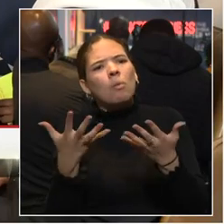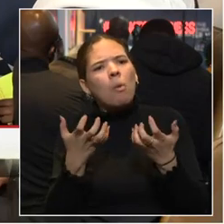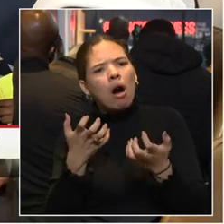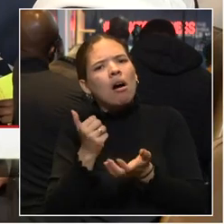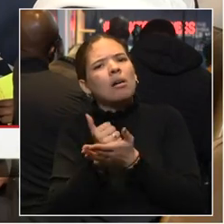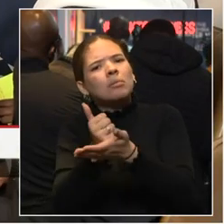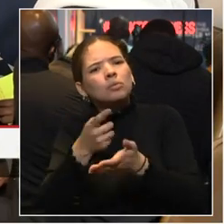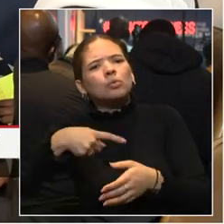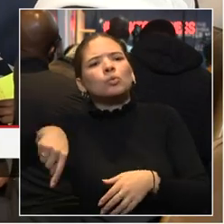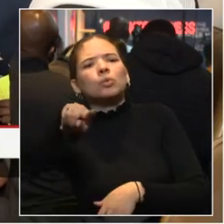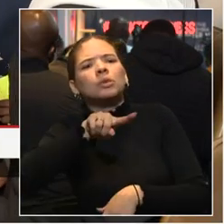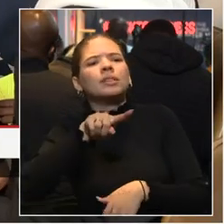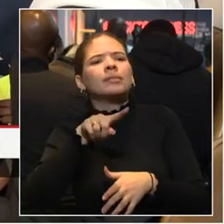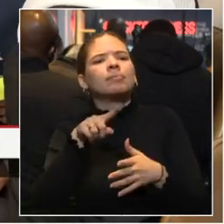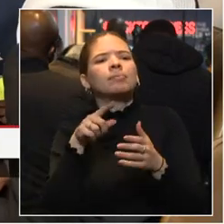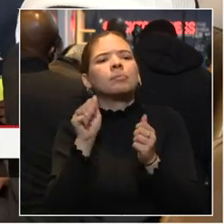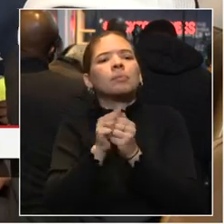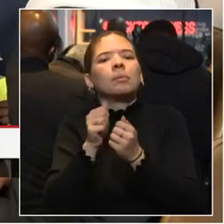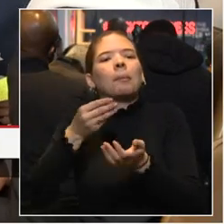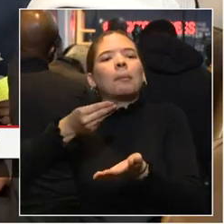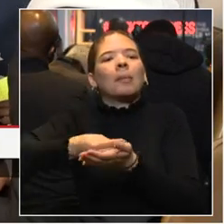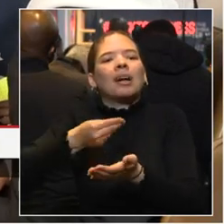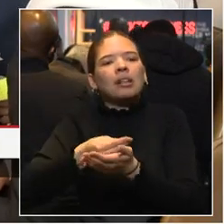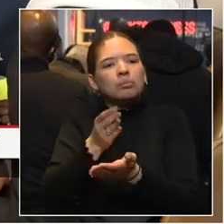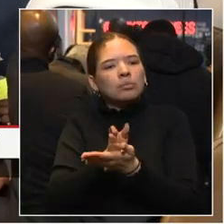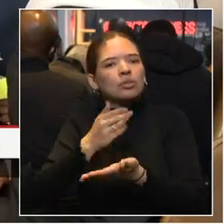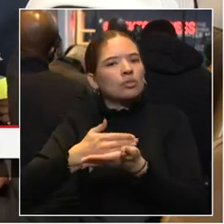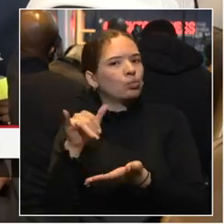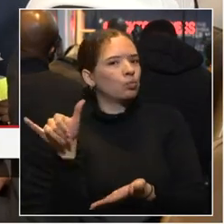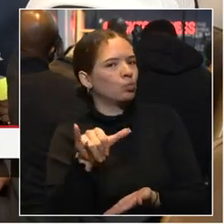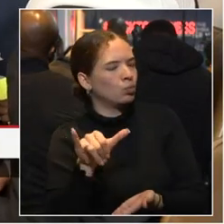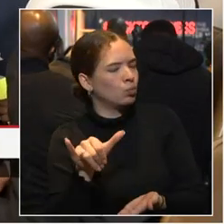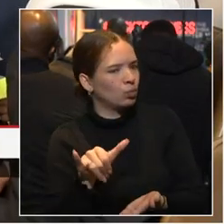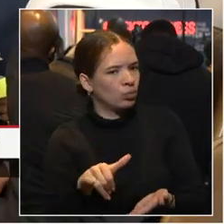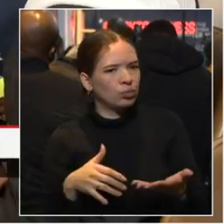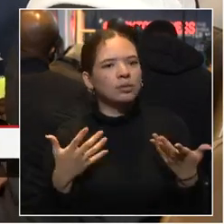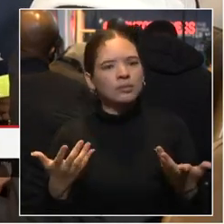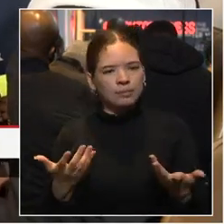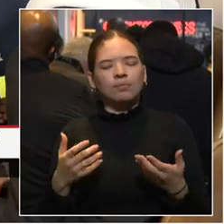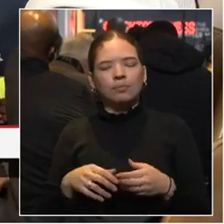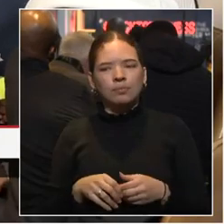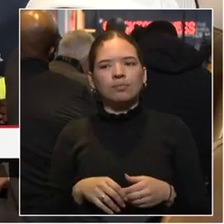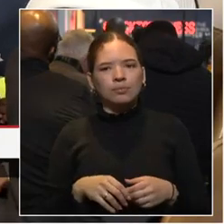last mile of finances so that you have one less thing to worry about.